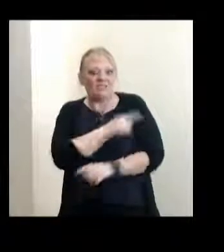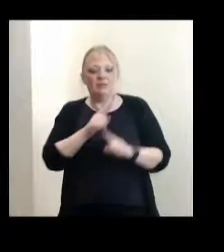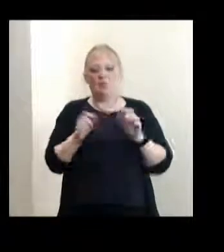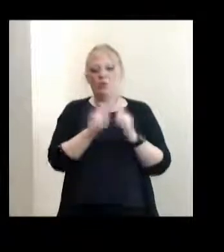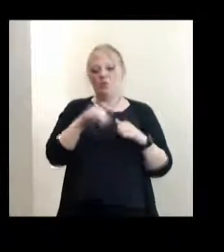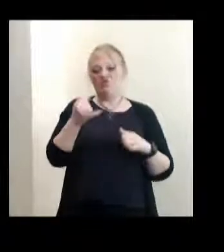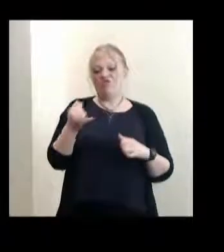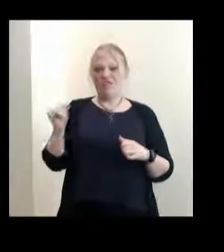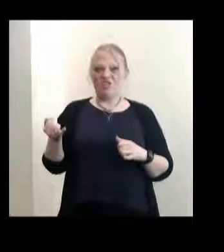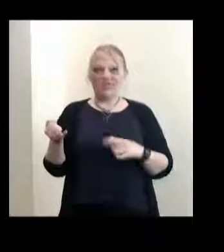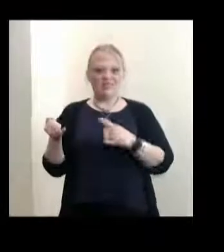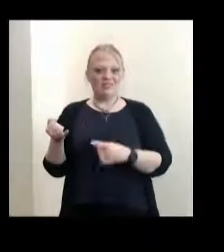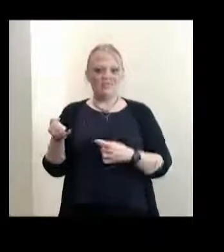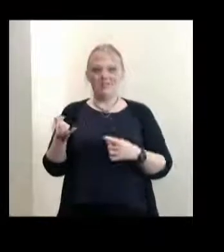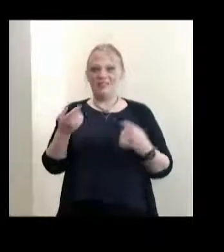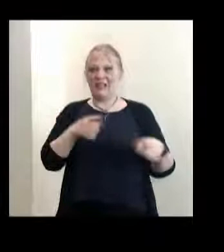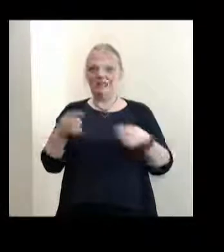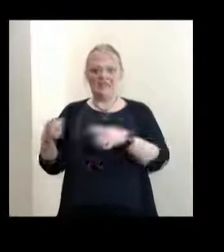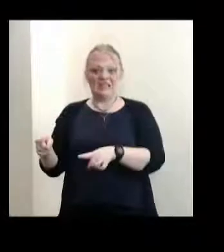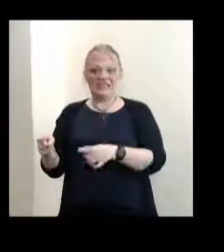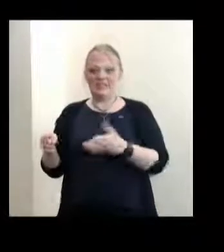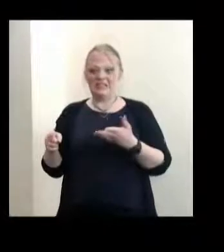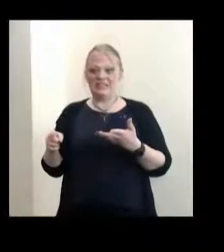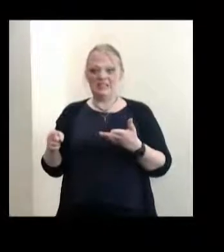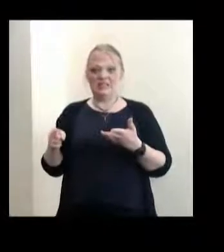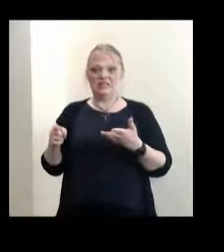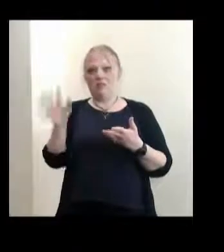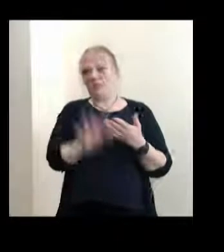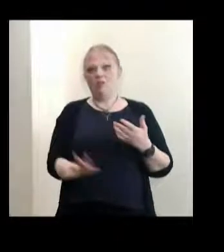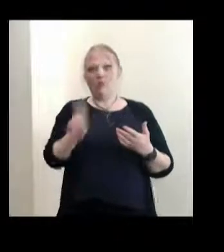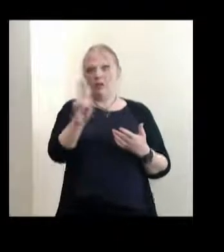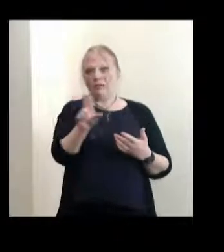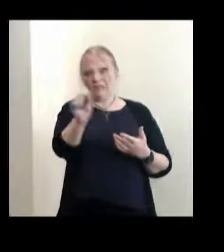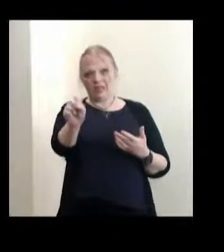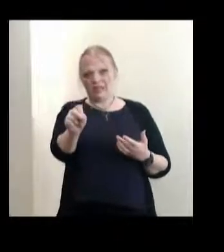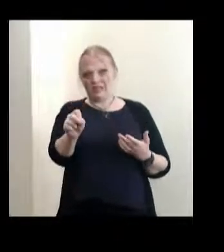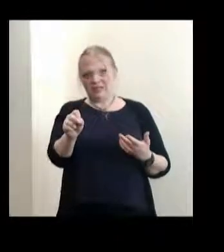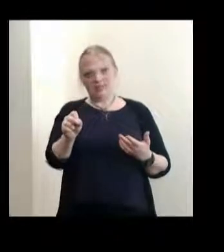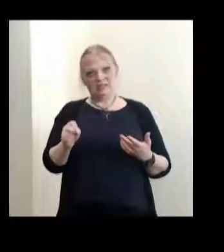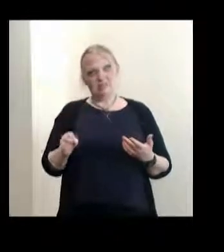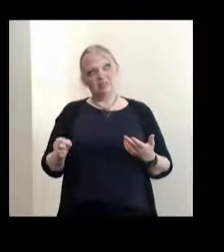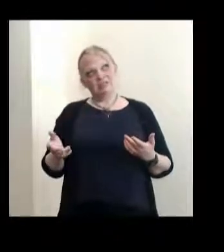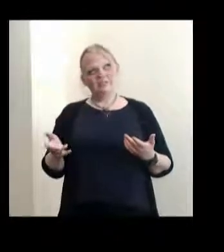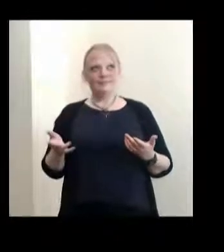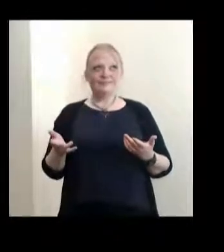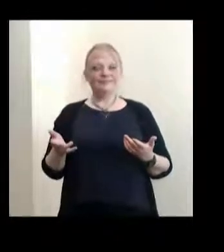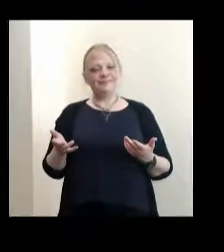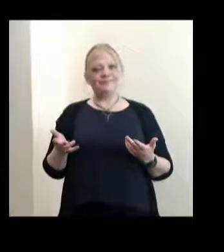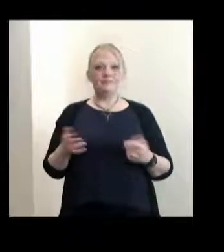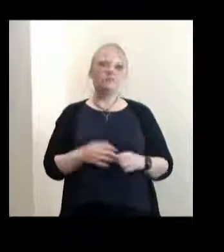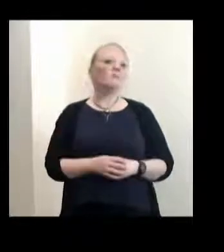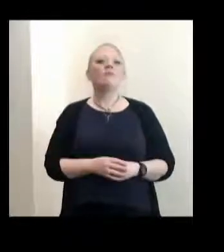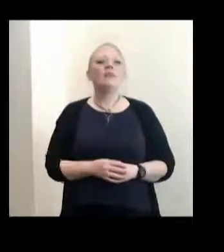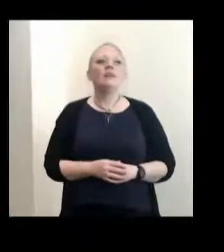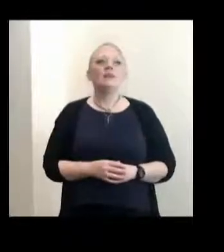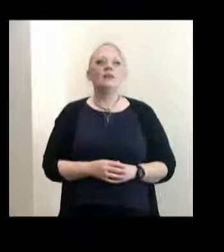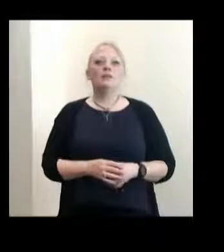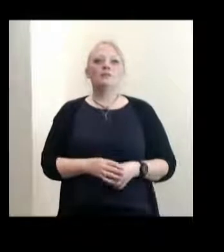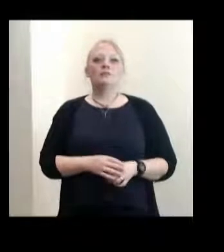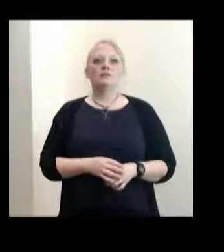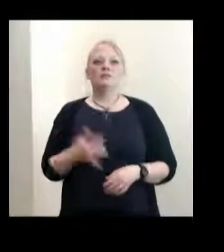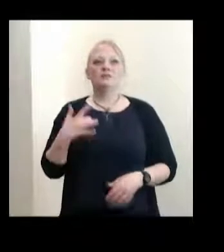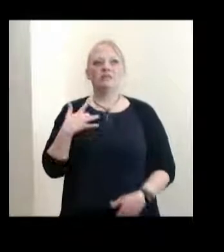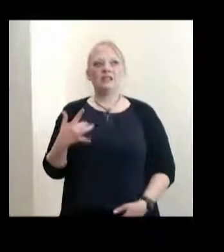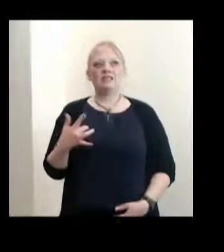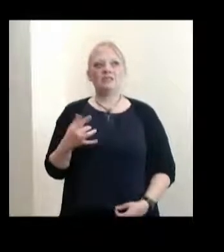the incidence that we see in the United States is usually about 2